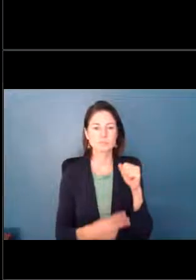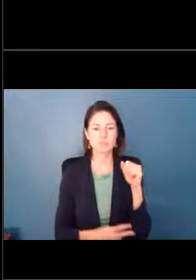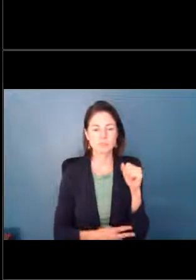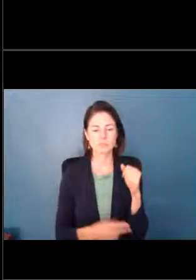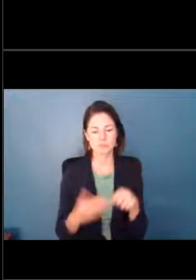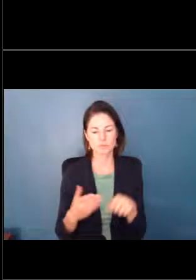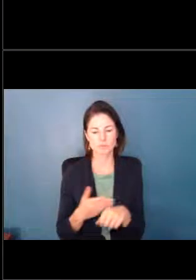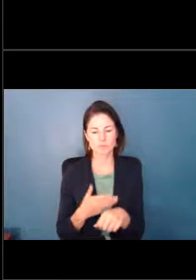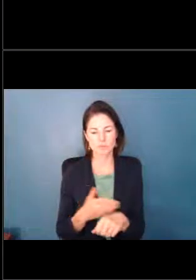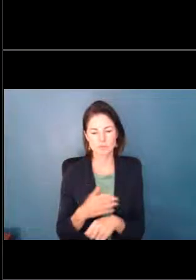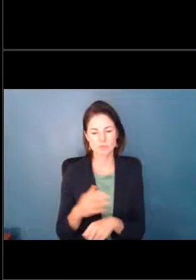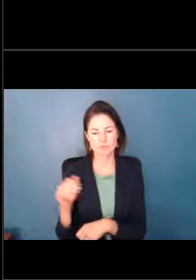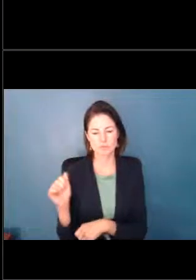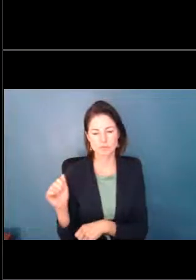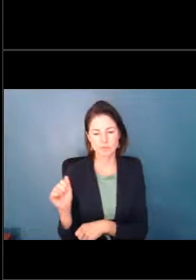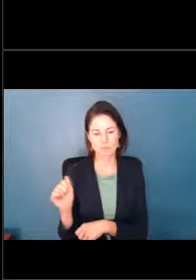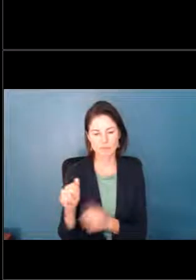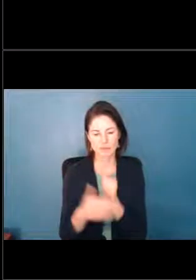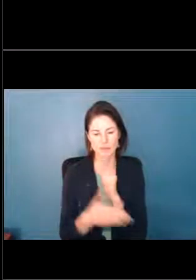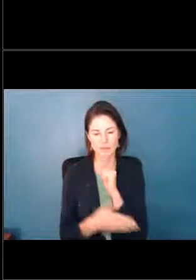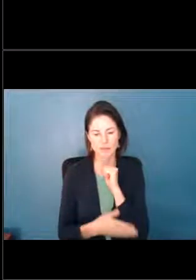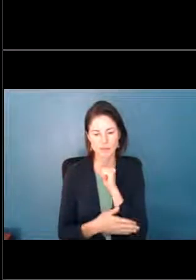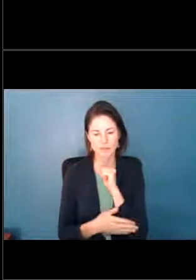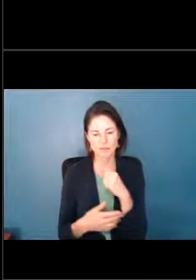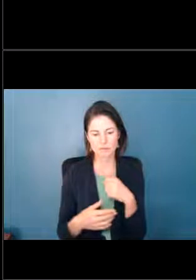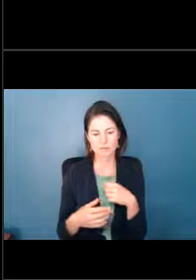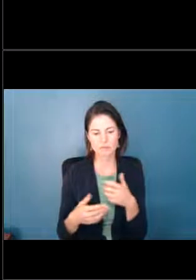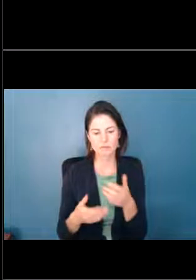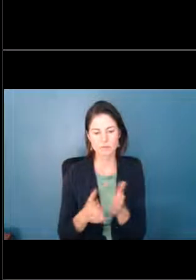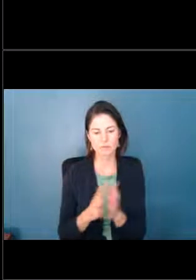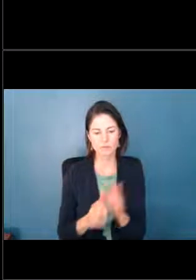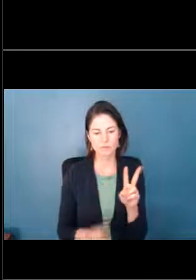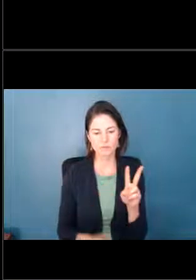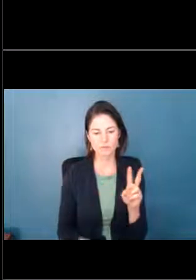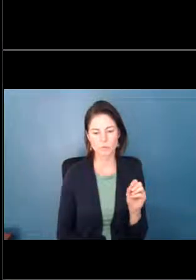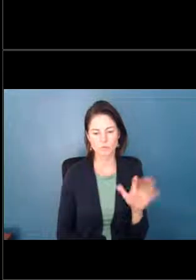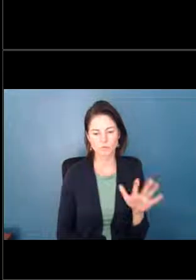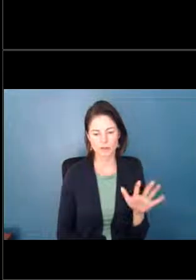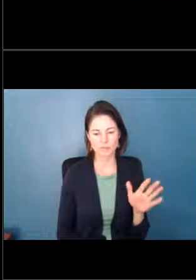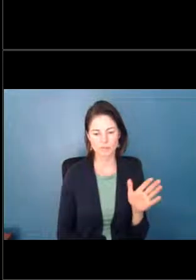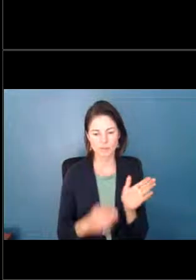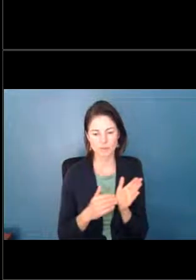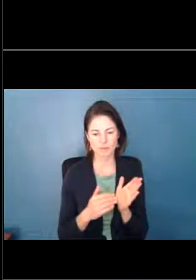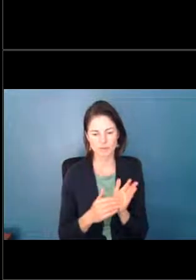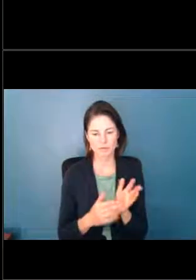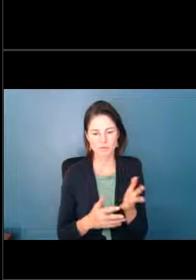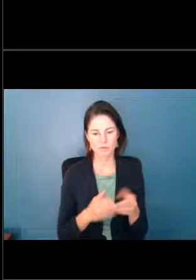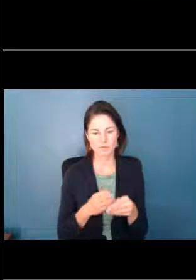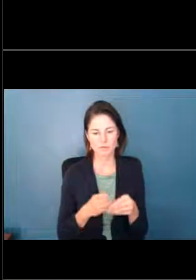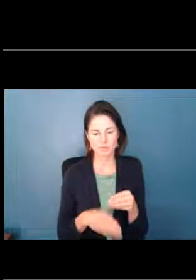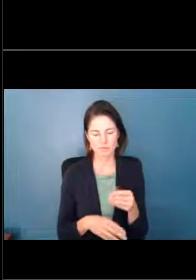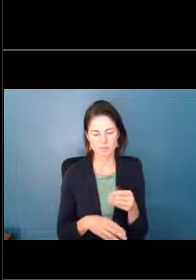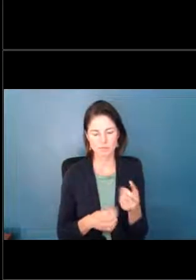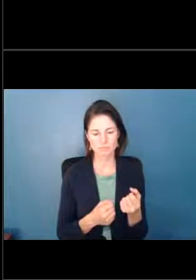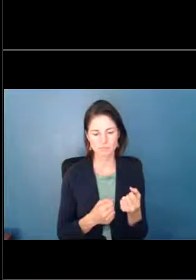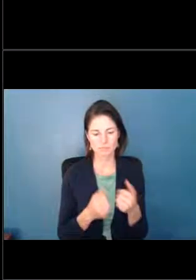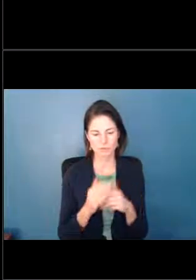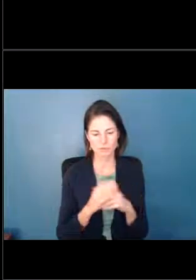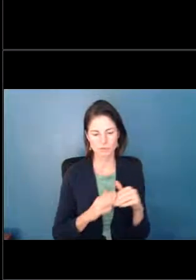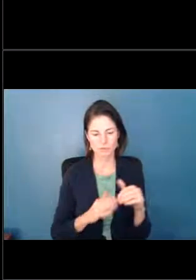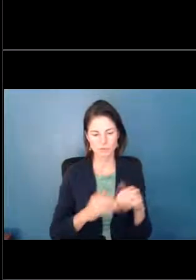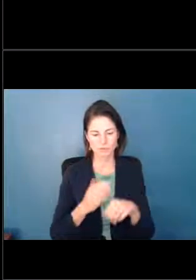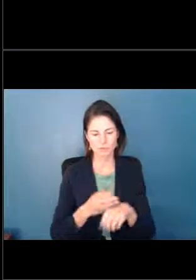in Alameda County that is requesting $2.5 million of supplemental funds and construction support to complete construction. Project